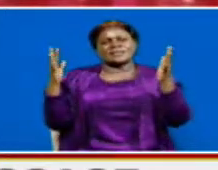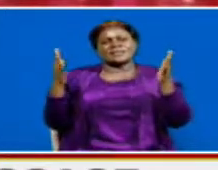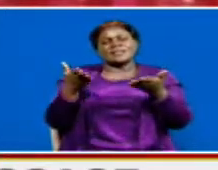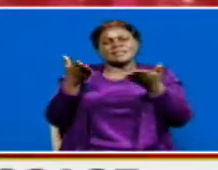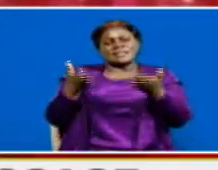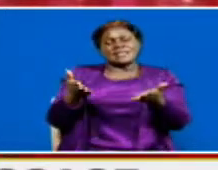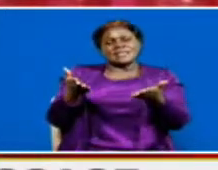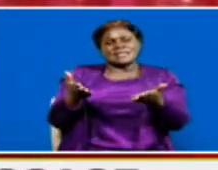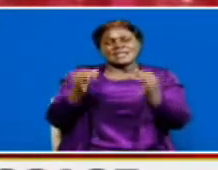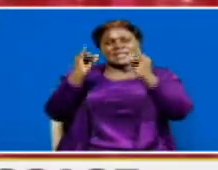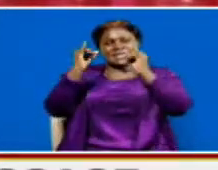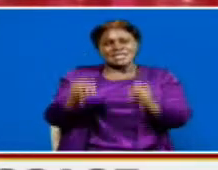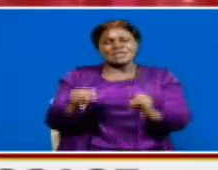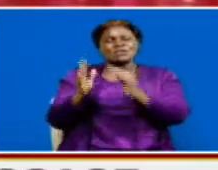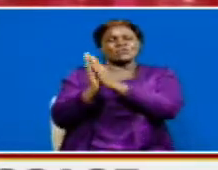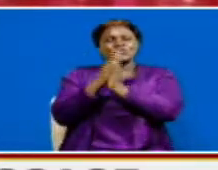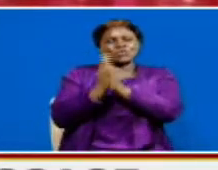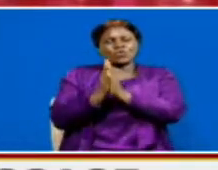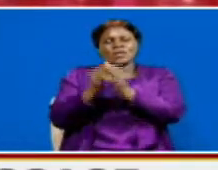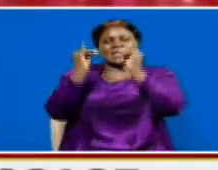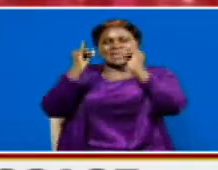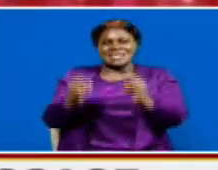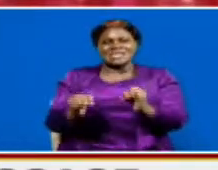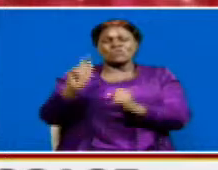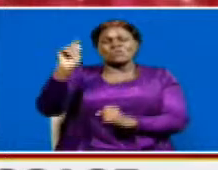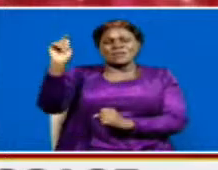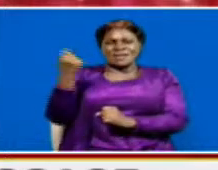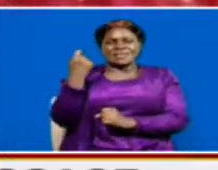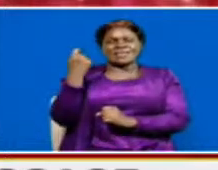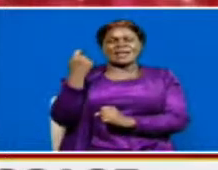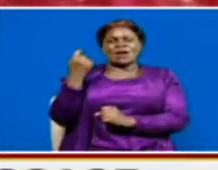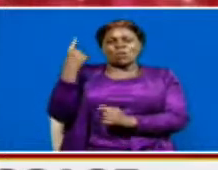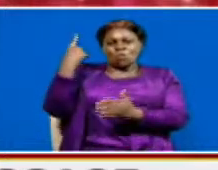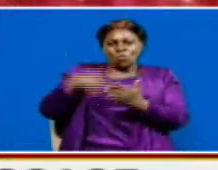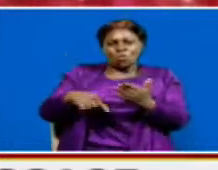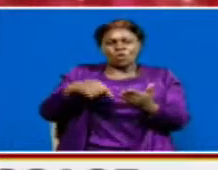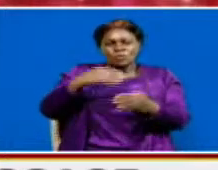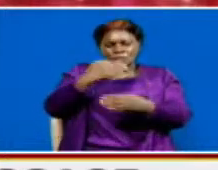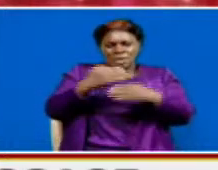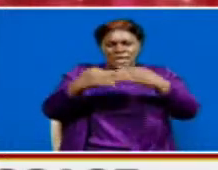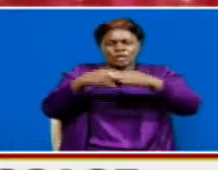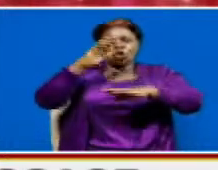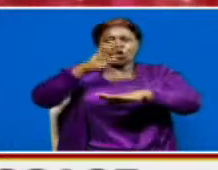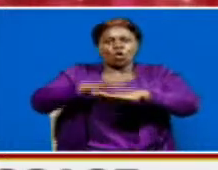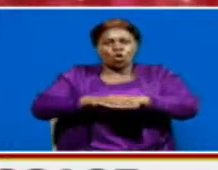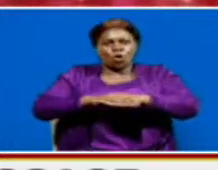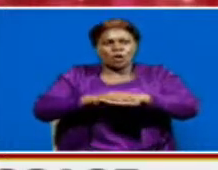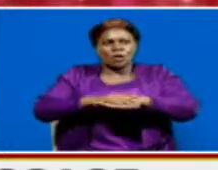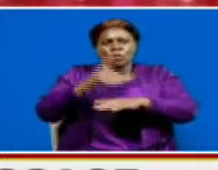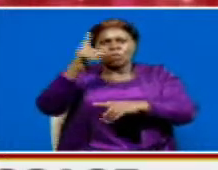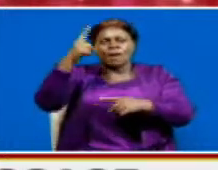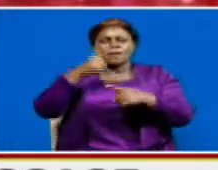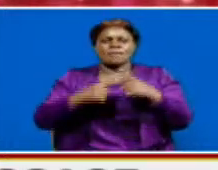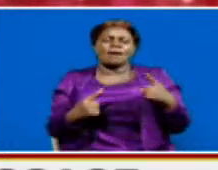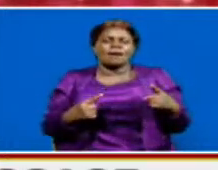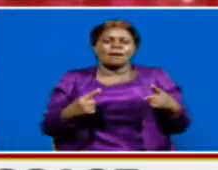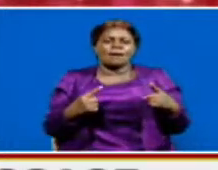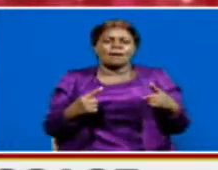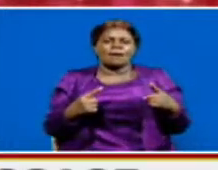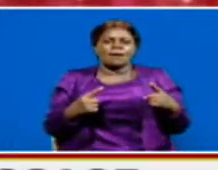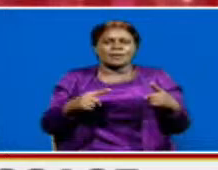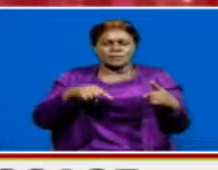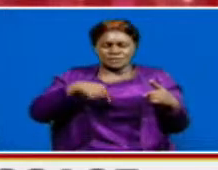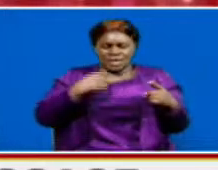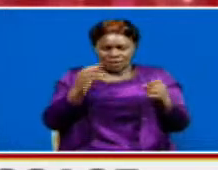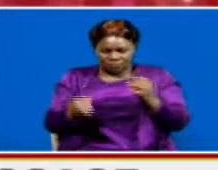This new narrative of a new Kenya is what we have built upon for the past 1 year. we